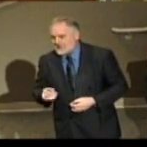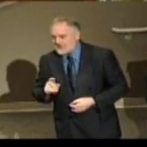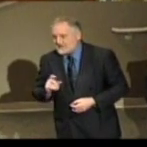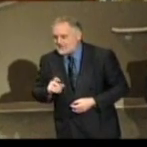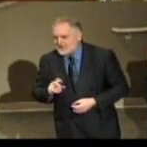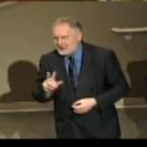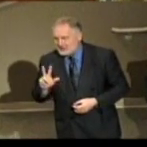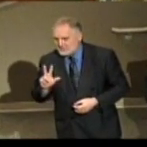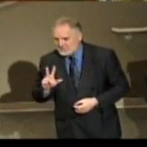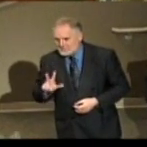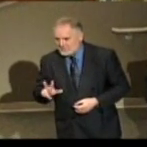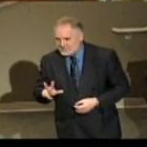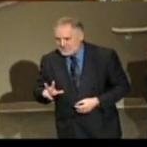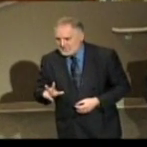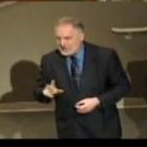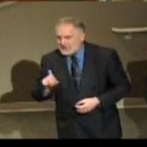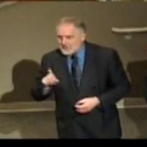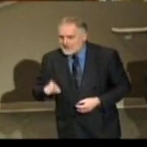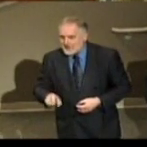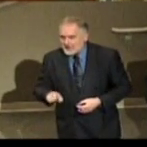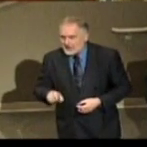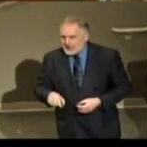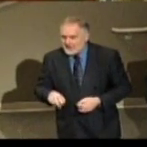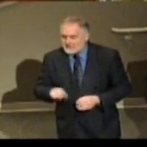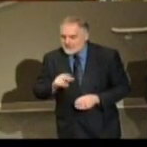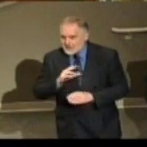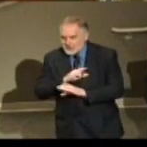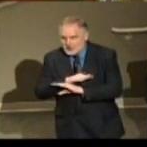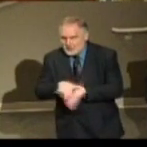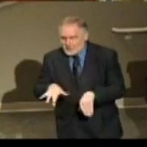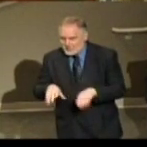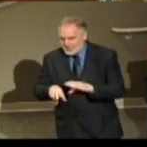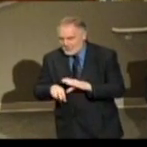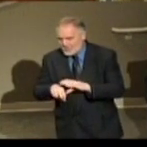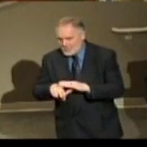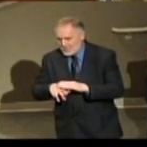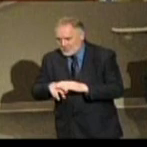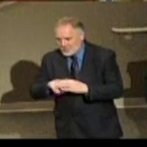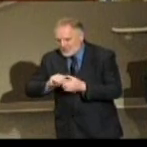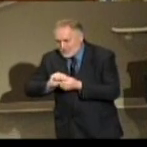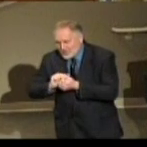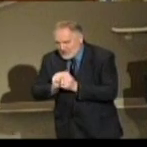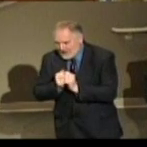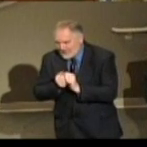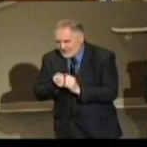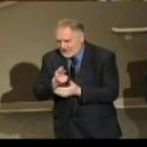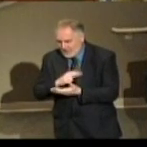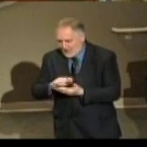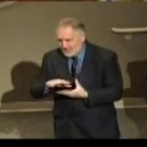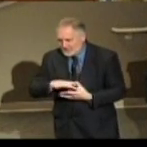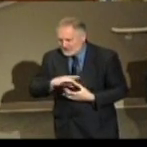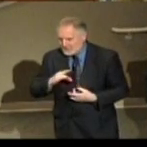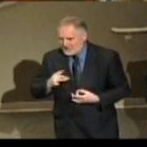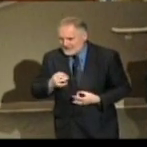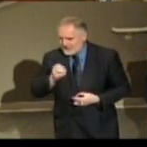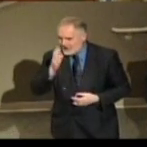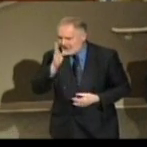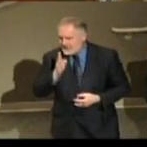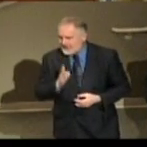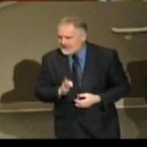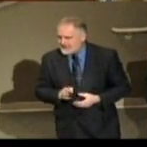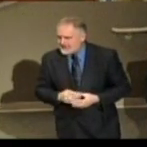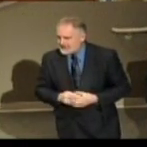And number three, you got to not quench or grieve the Holy Spirit of God.